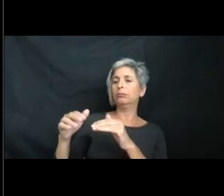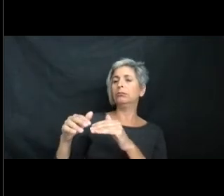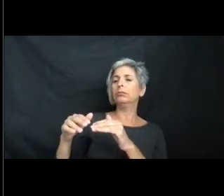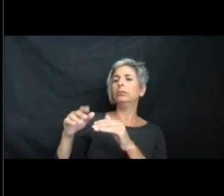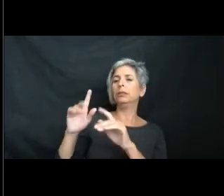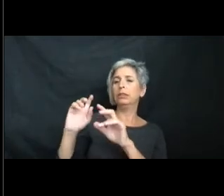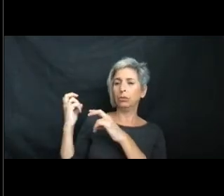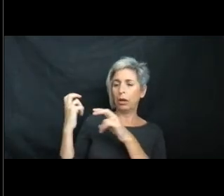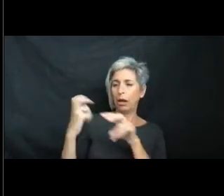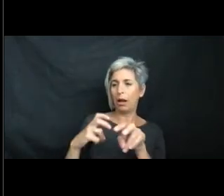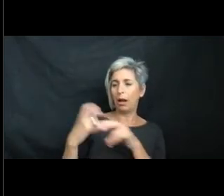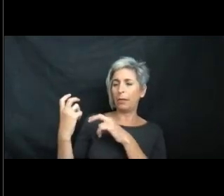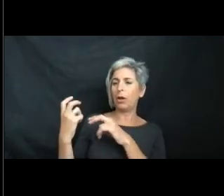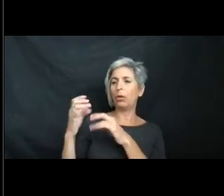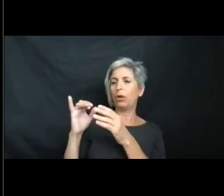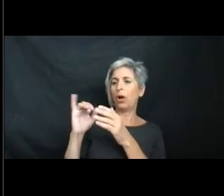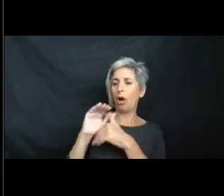Okay.